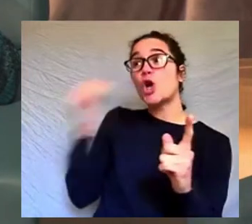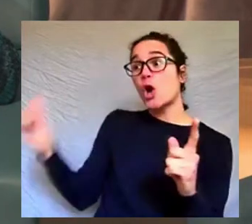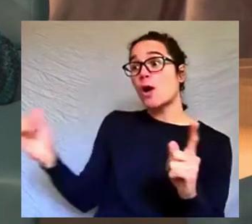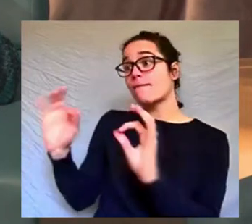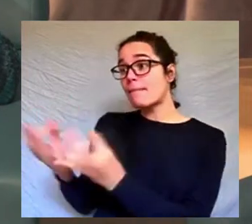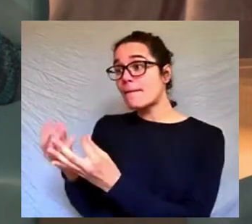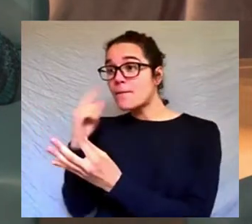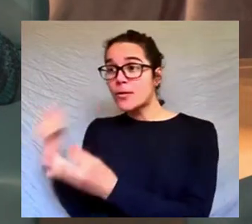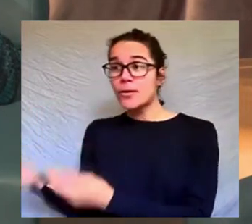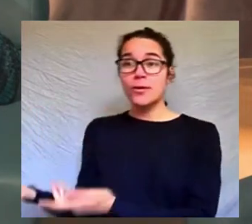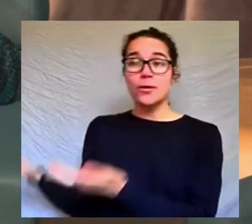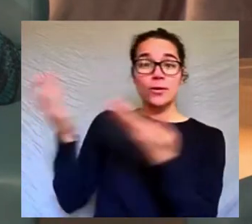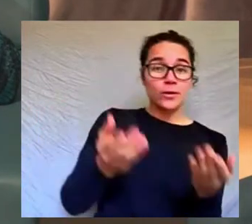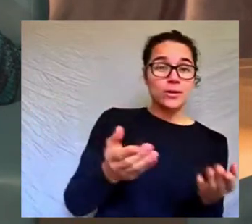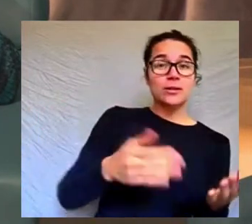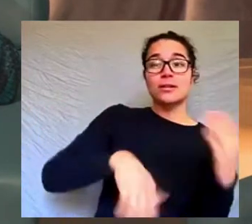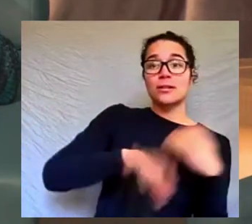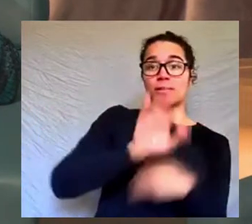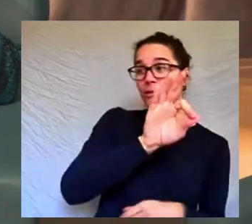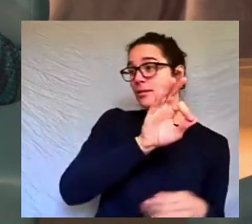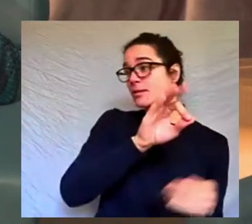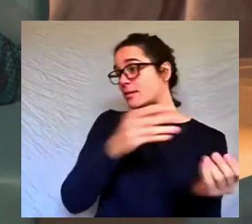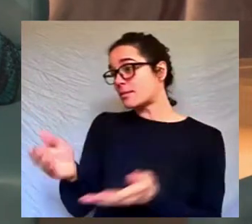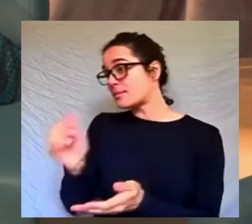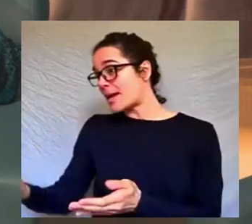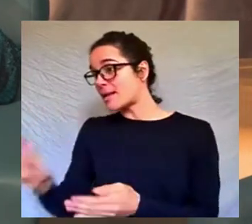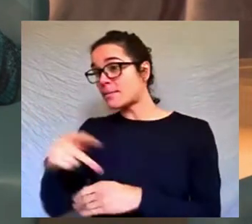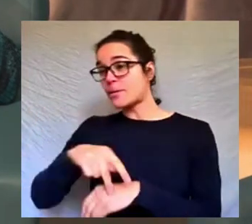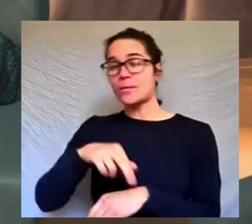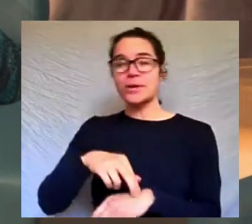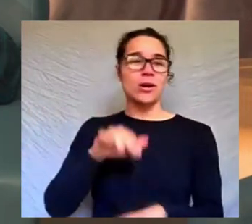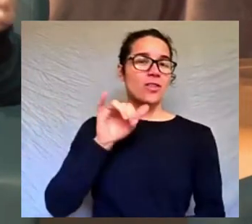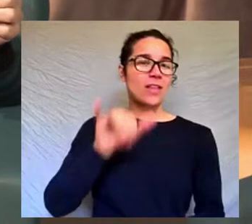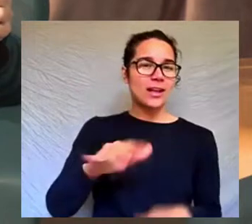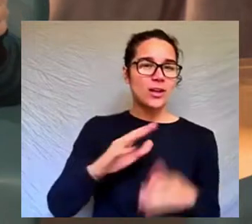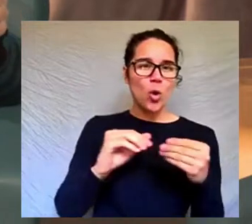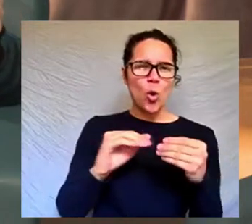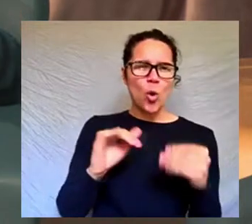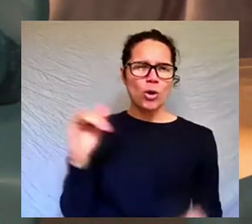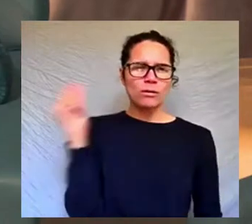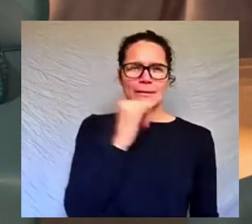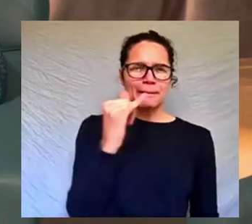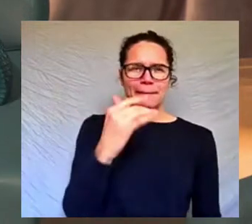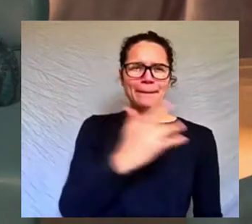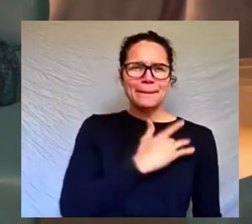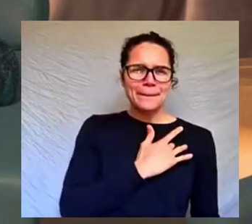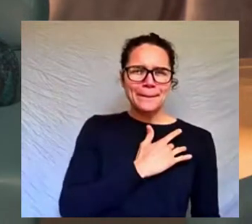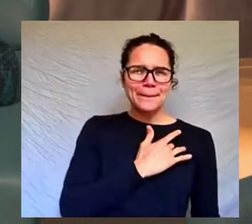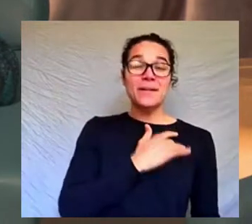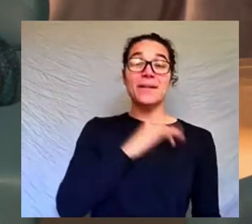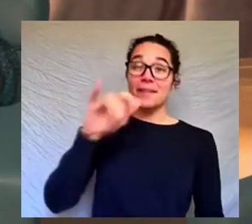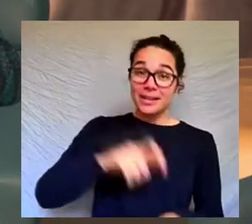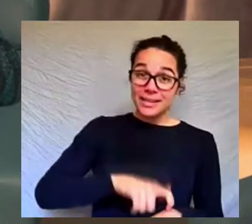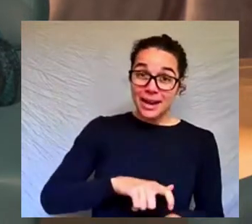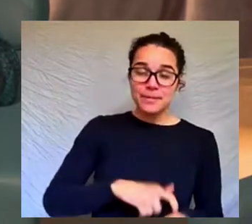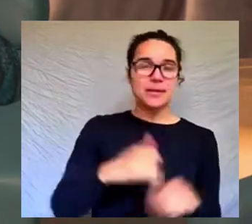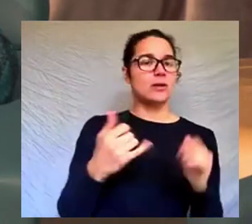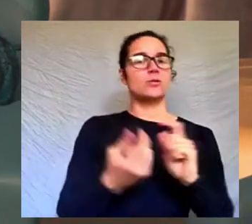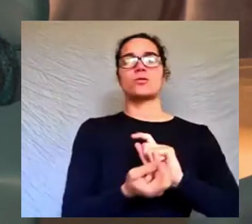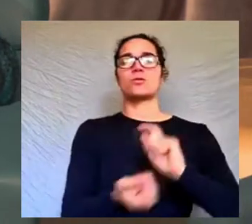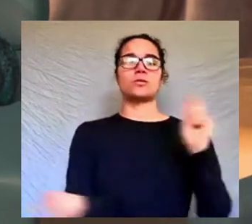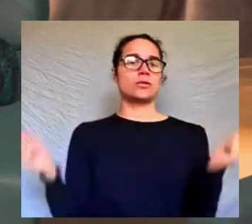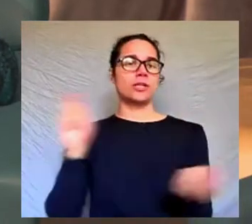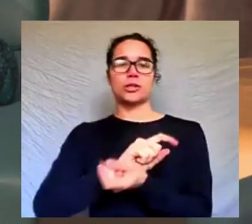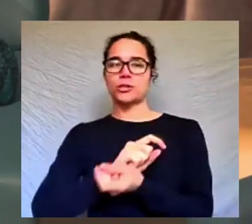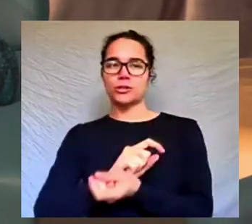by that story that there weren't enough at that time. That's totally changed now. But at